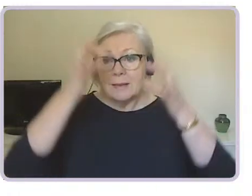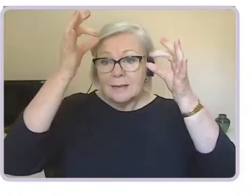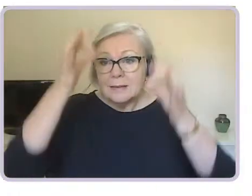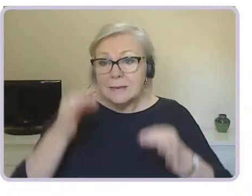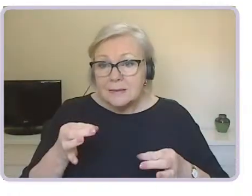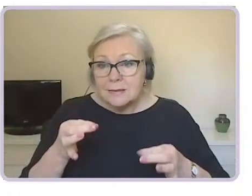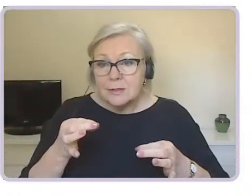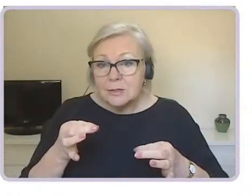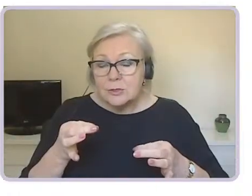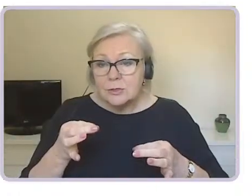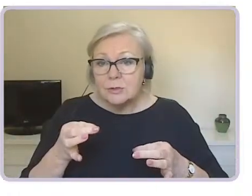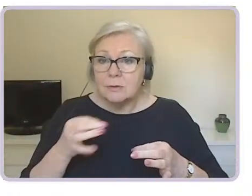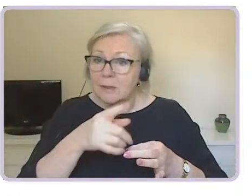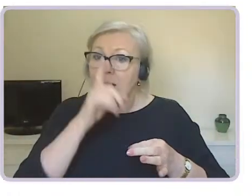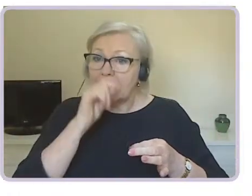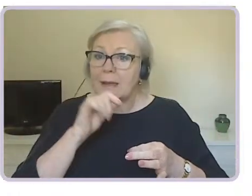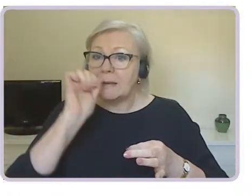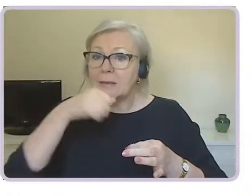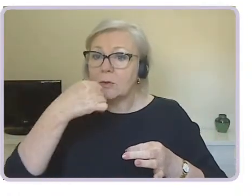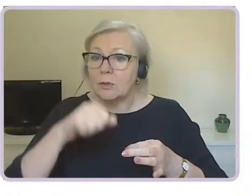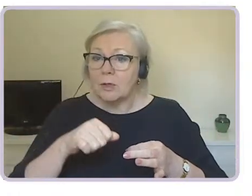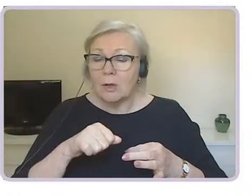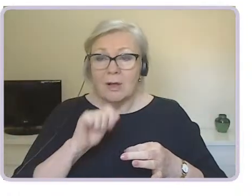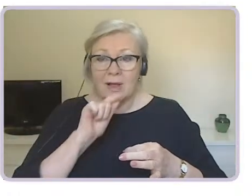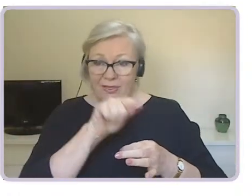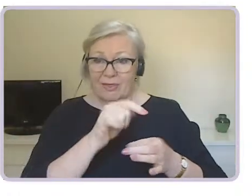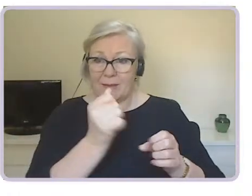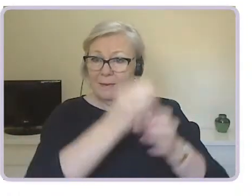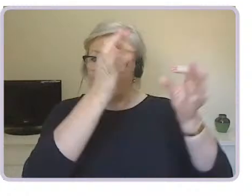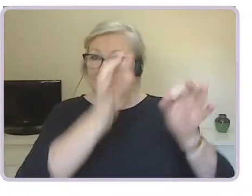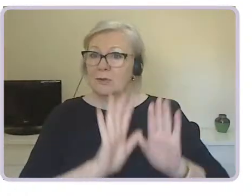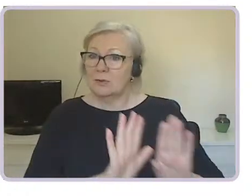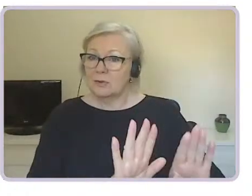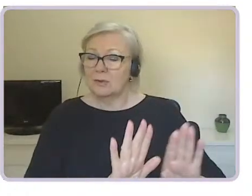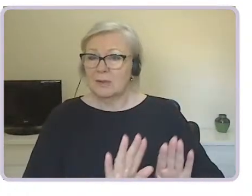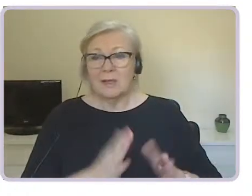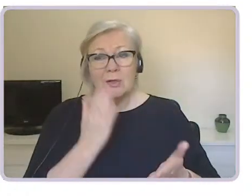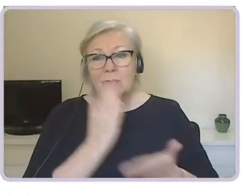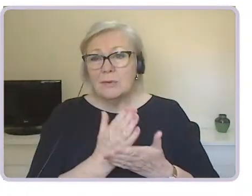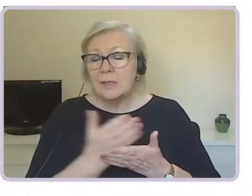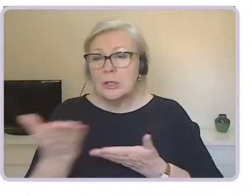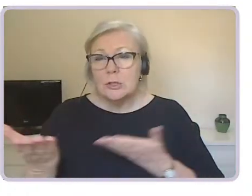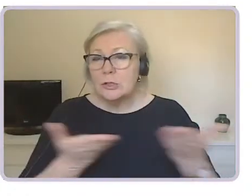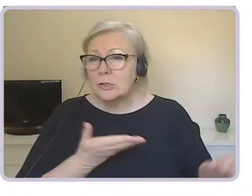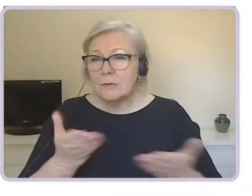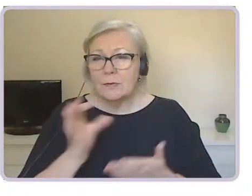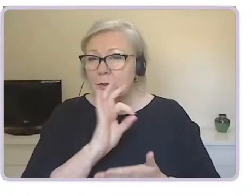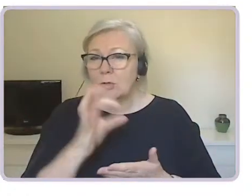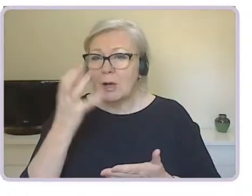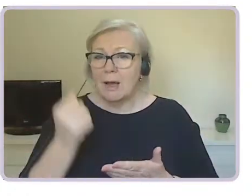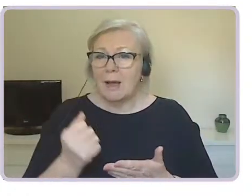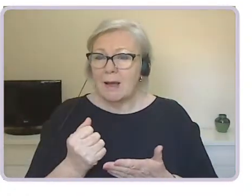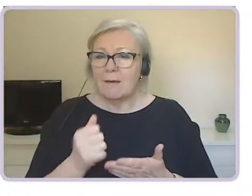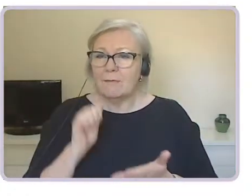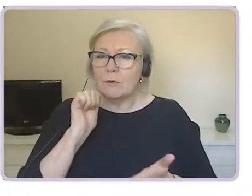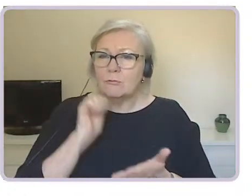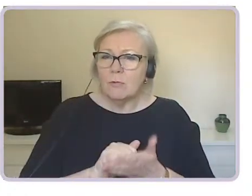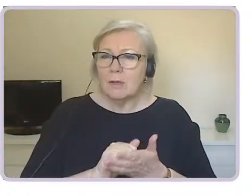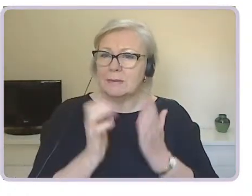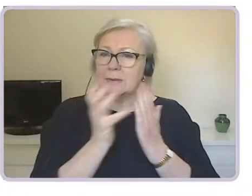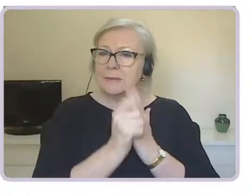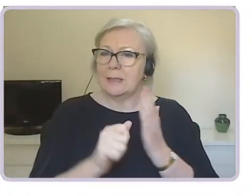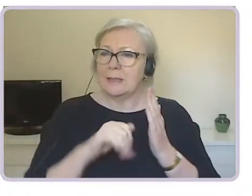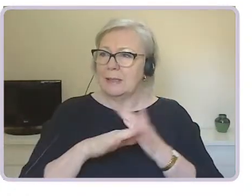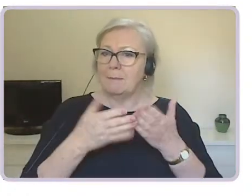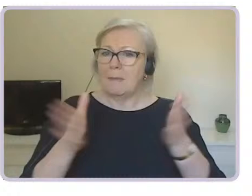the services themselves. And as I said, services don't necessarily have the requisite public health skills to be able to